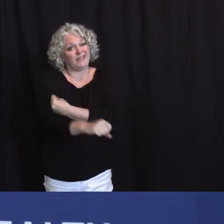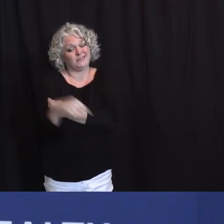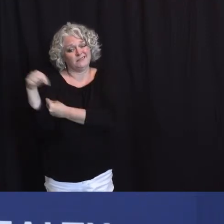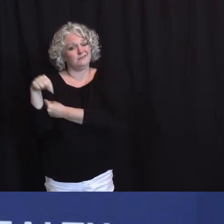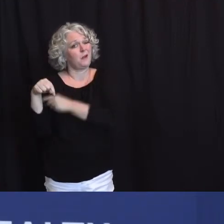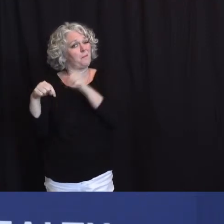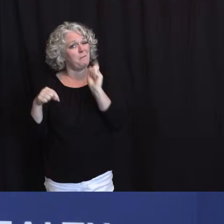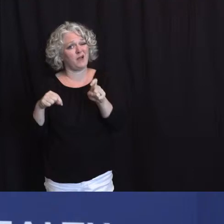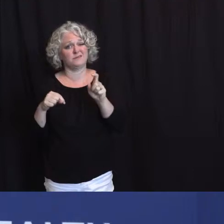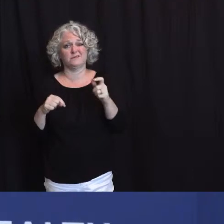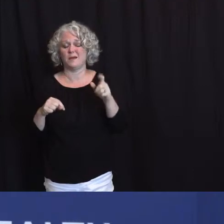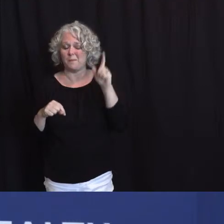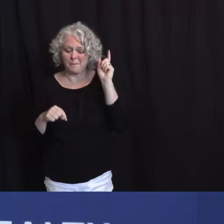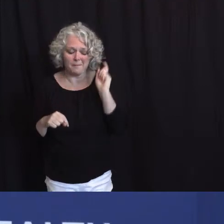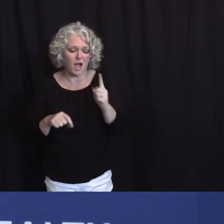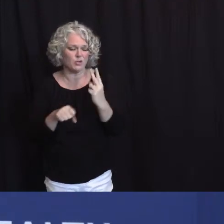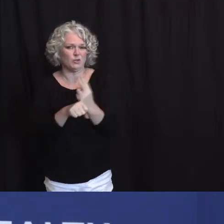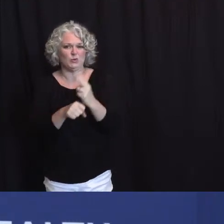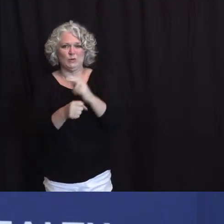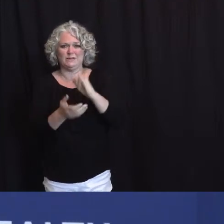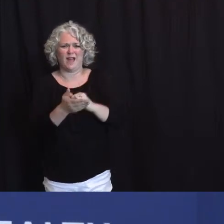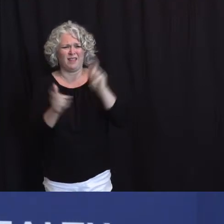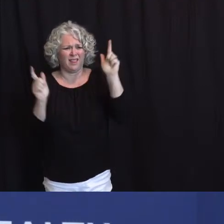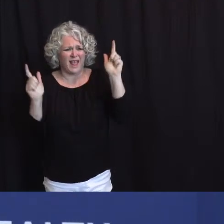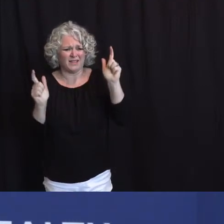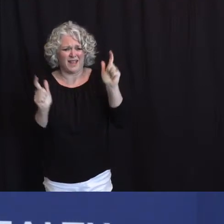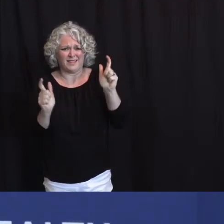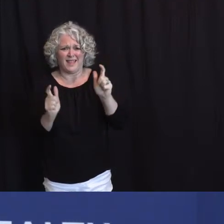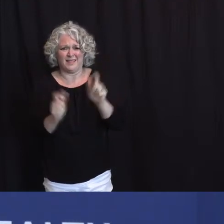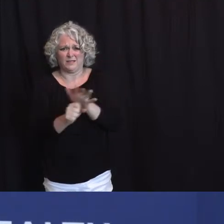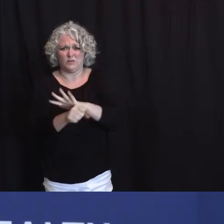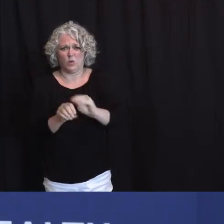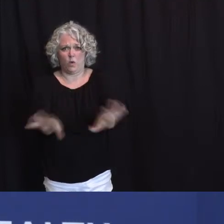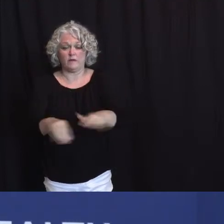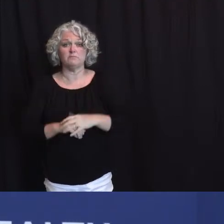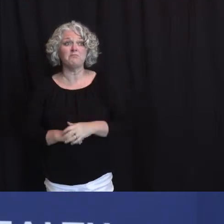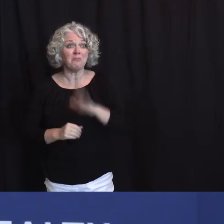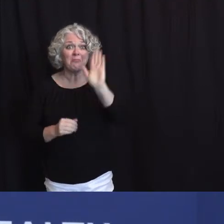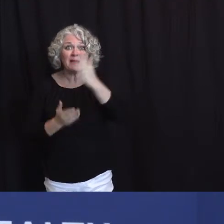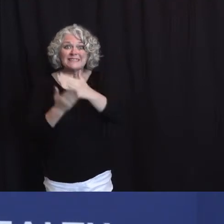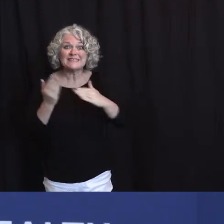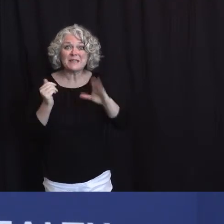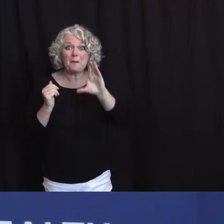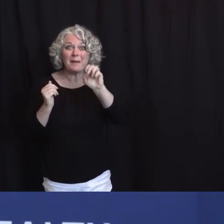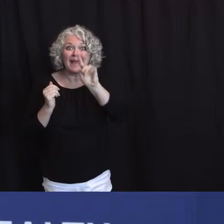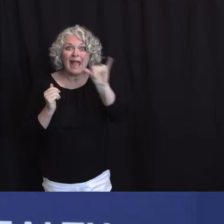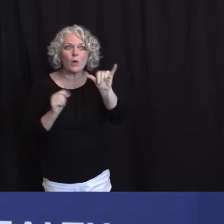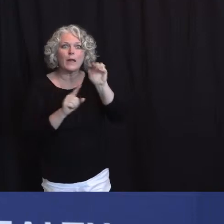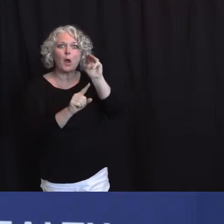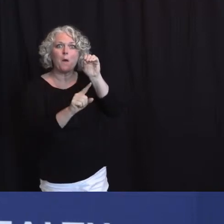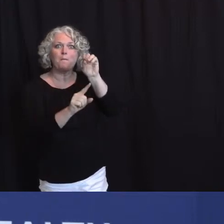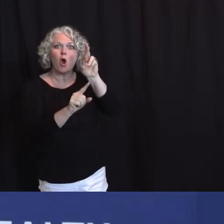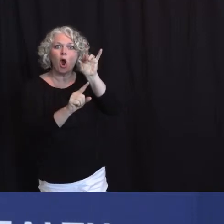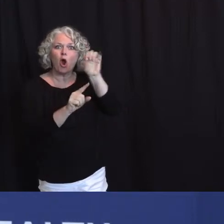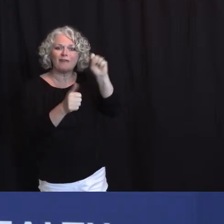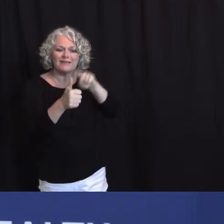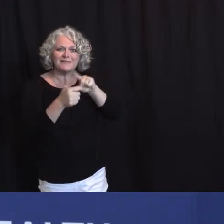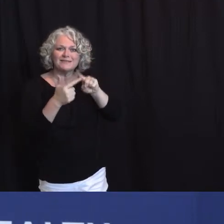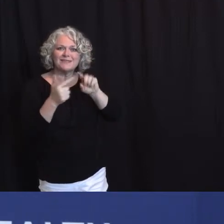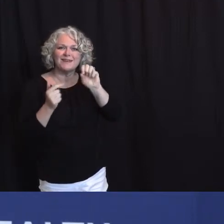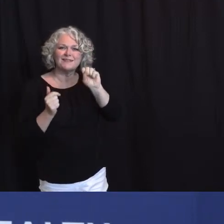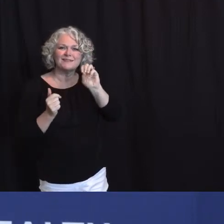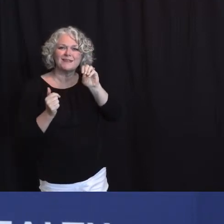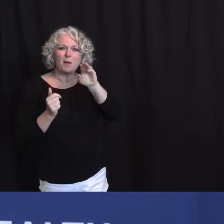saving lives. Some counties are leading the way in getting residents vaccinated. In Morris and Somerset counties, for